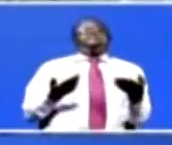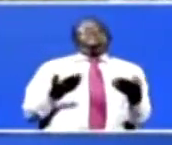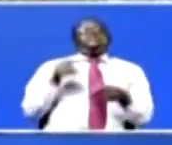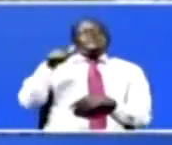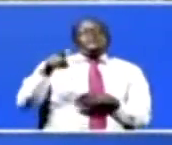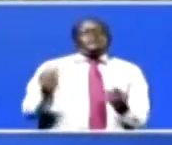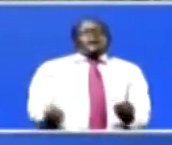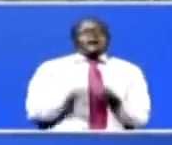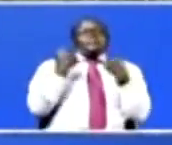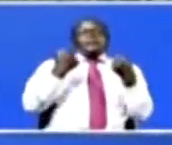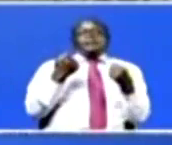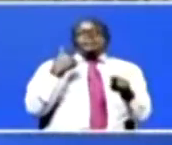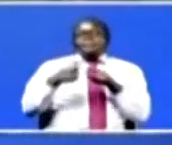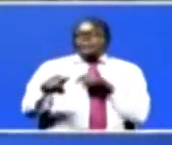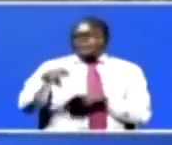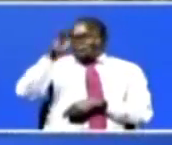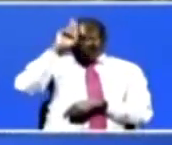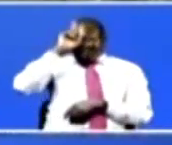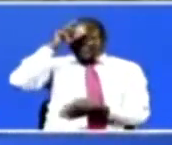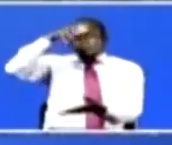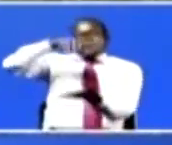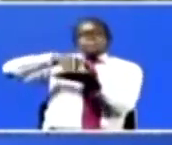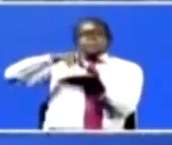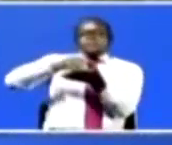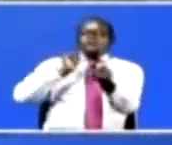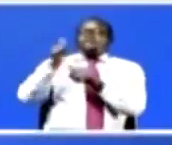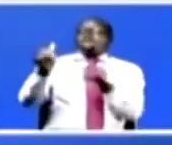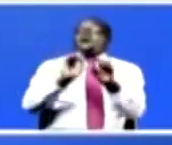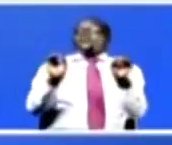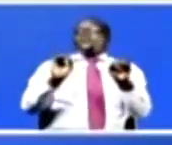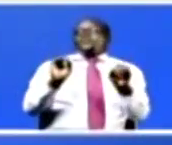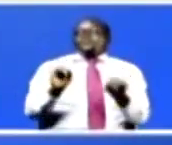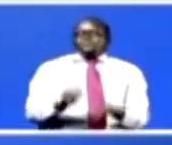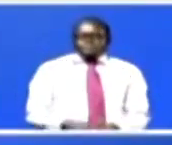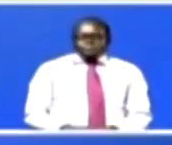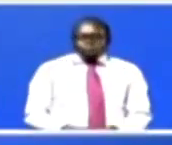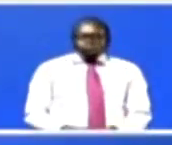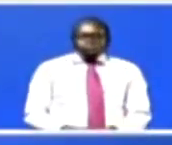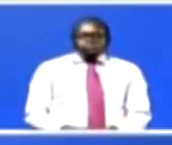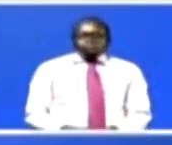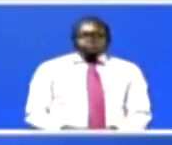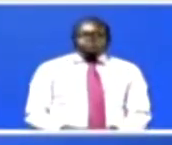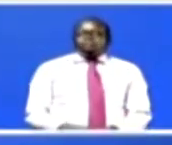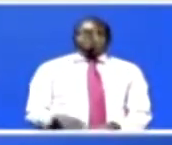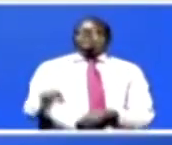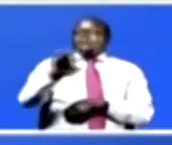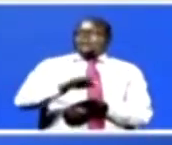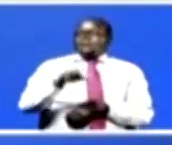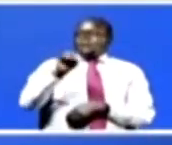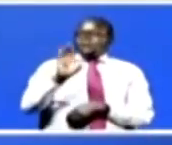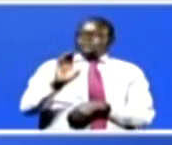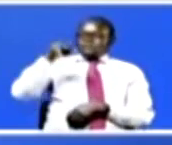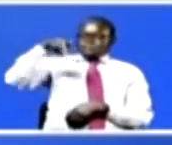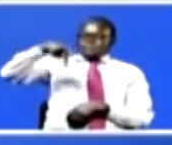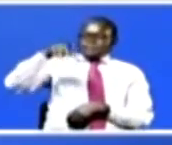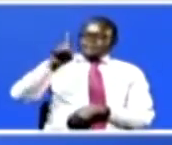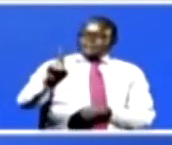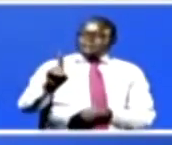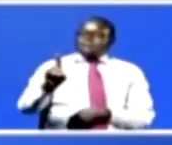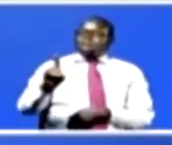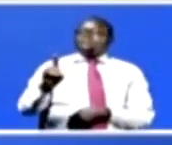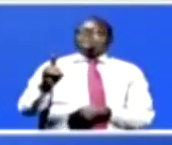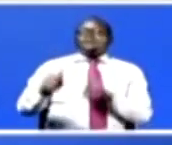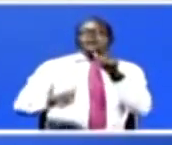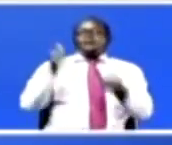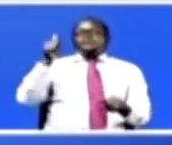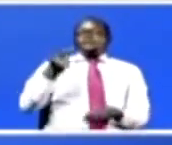This happening despite a police post standing just a few meters away. Area OCPD Abdul Bawako